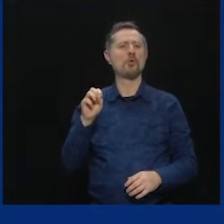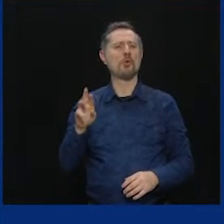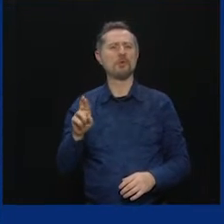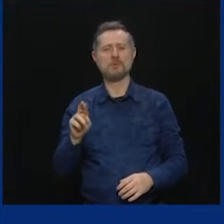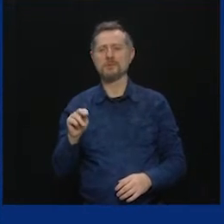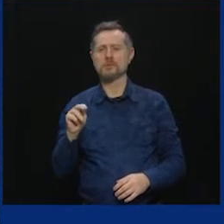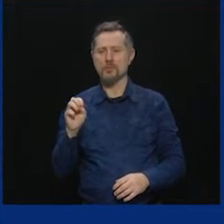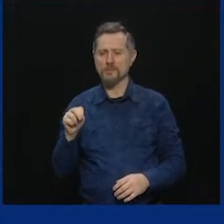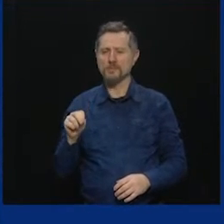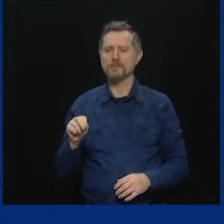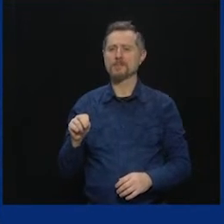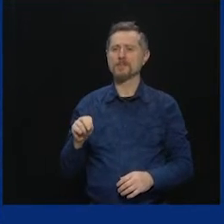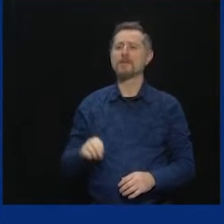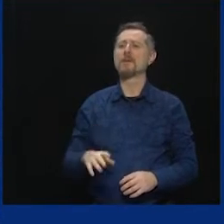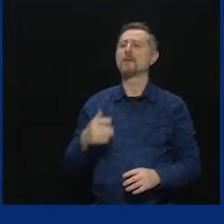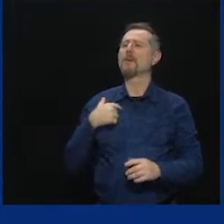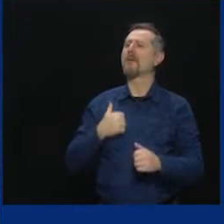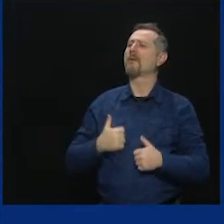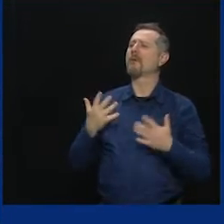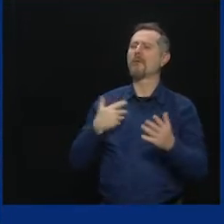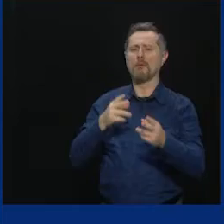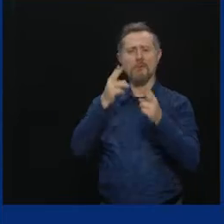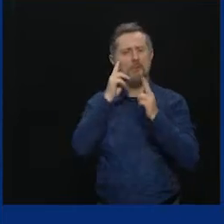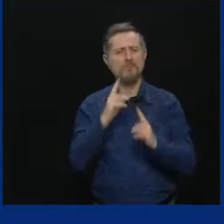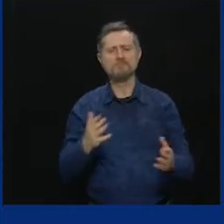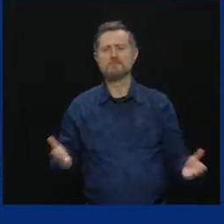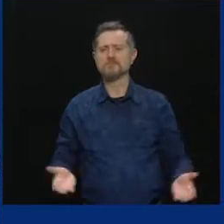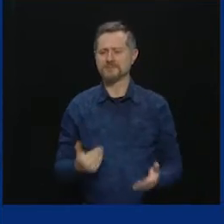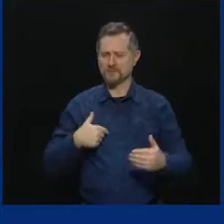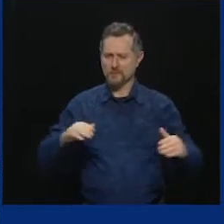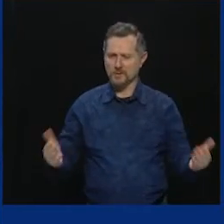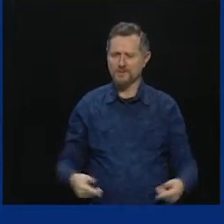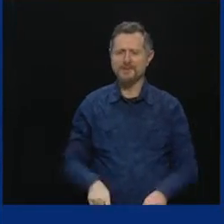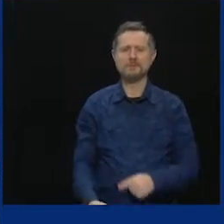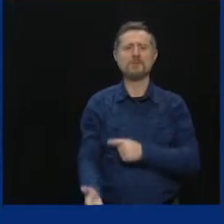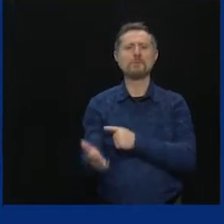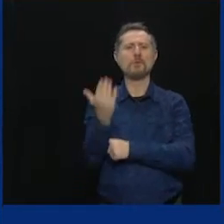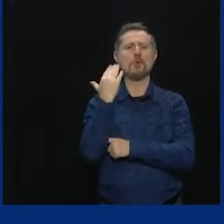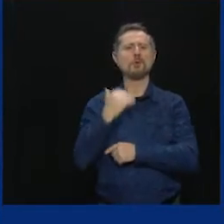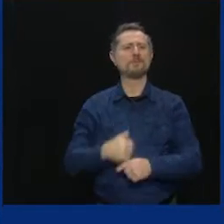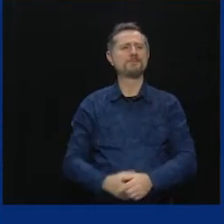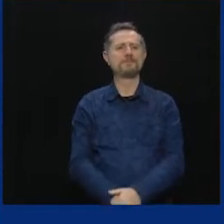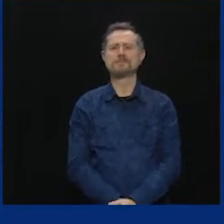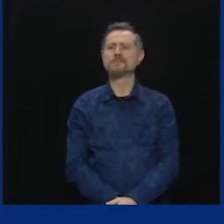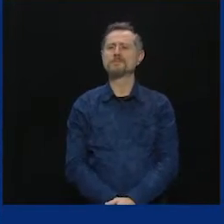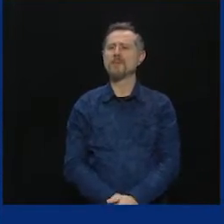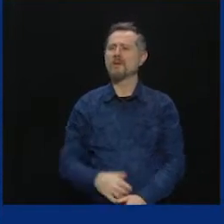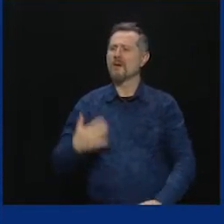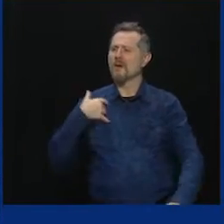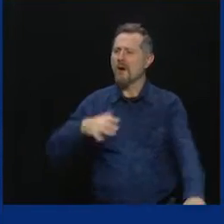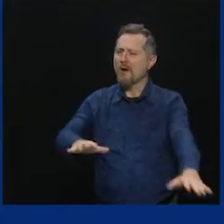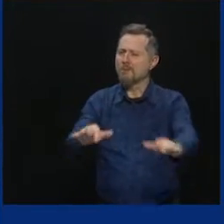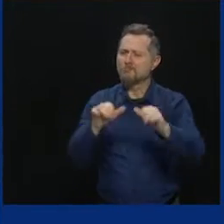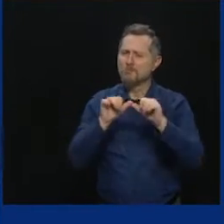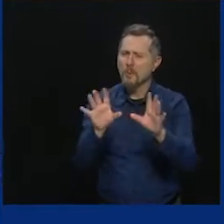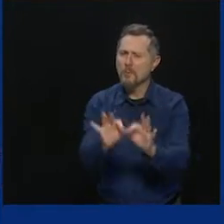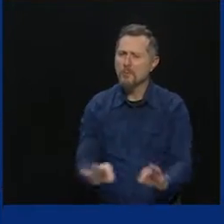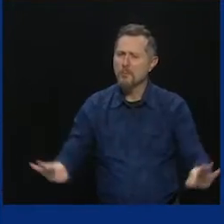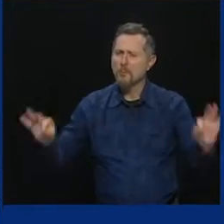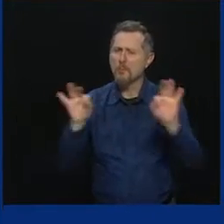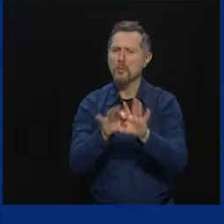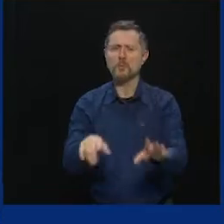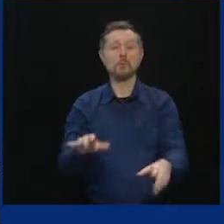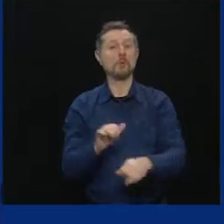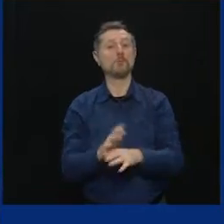and honored to welcome you all this morning as we continue on the important work that we're doing to